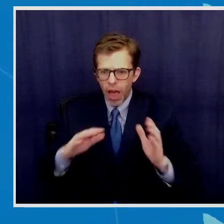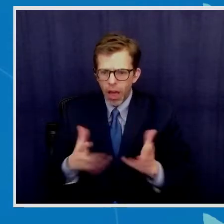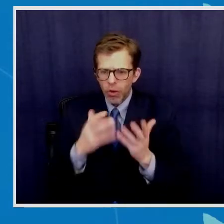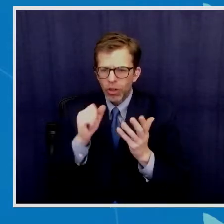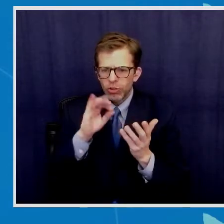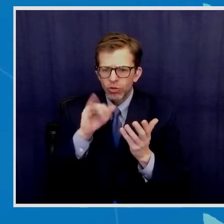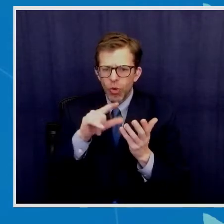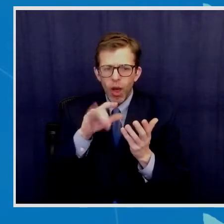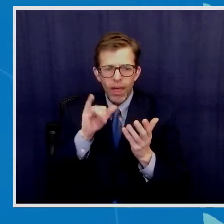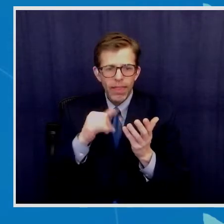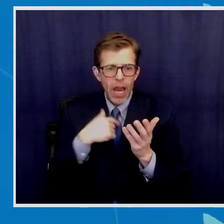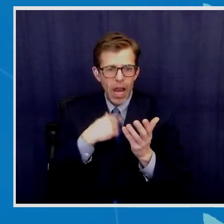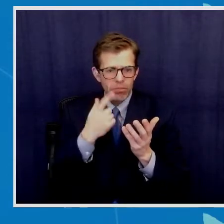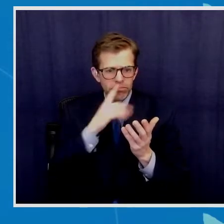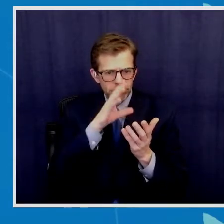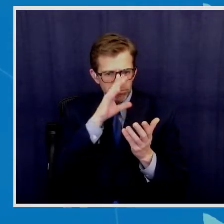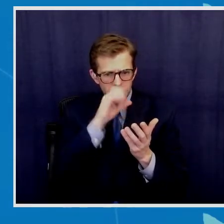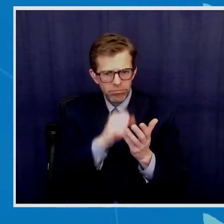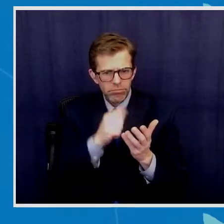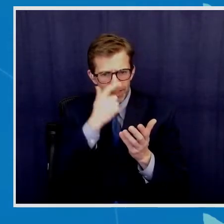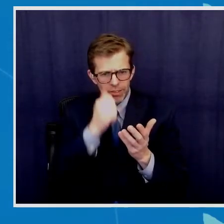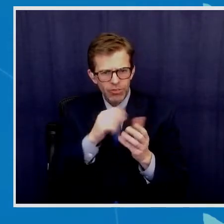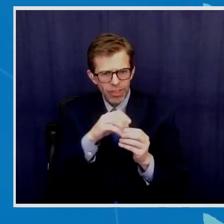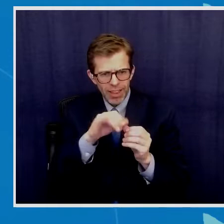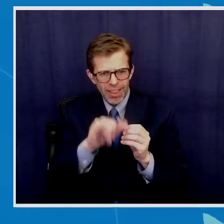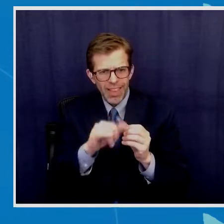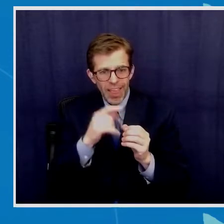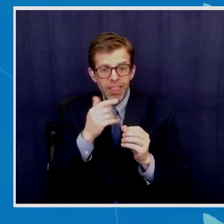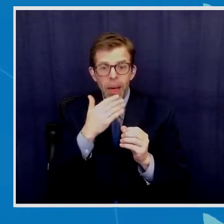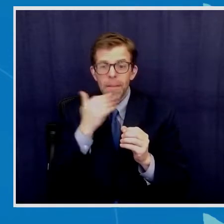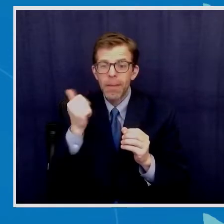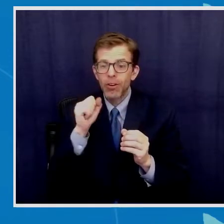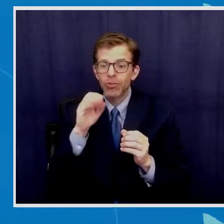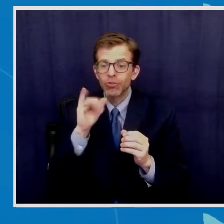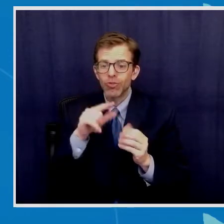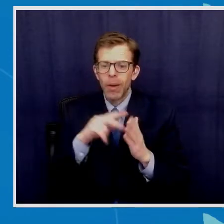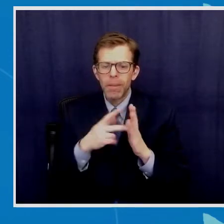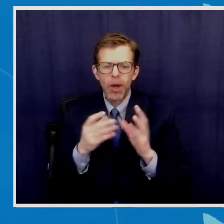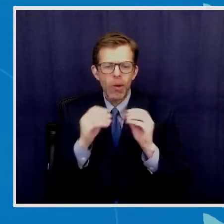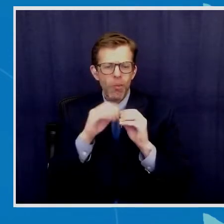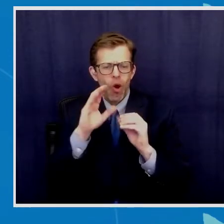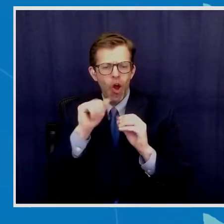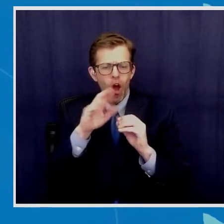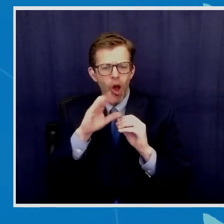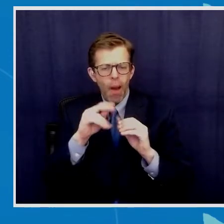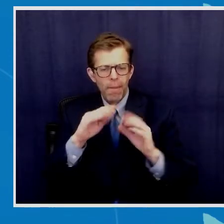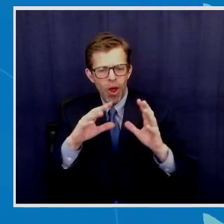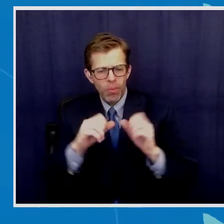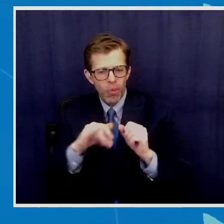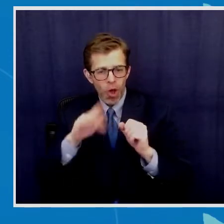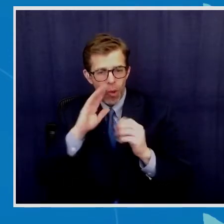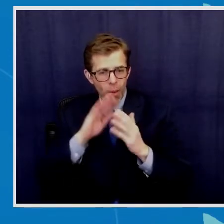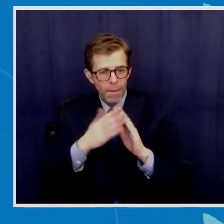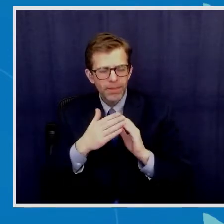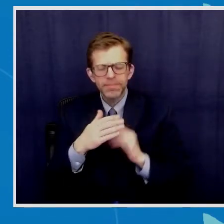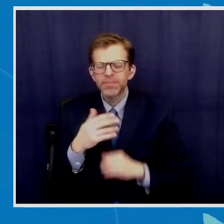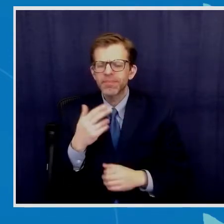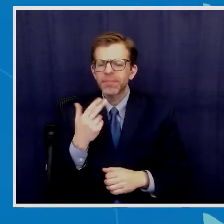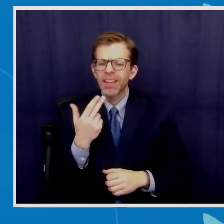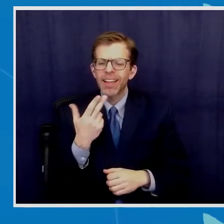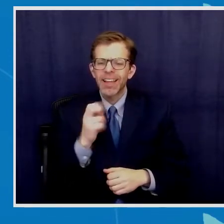I'm extremely interested in, because the better the soil is, the more carbon absorbent it's going to be. And he has